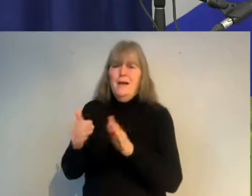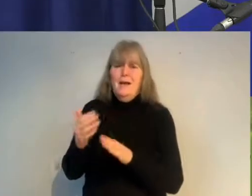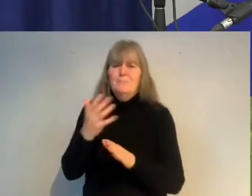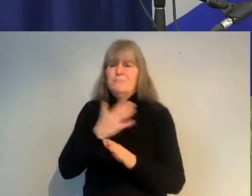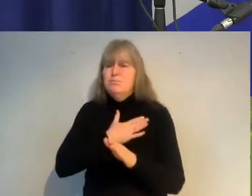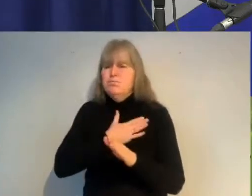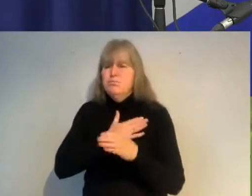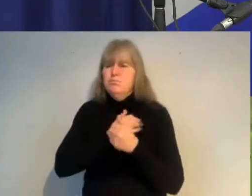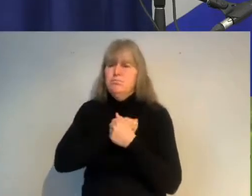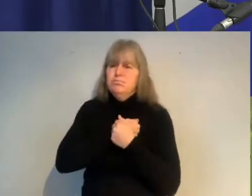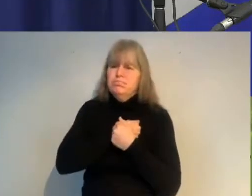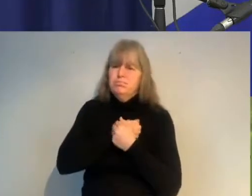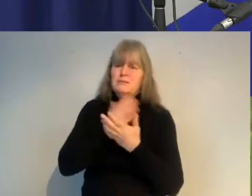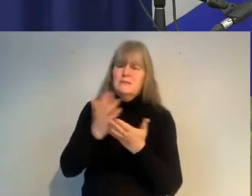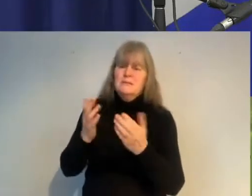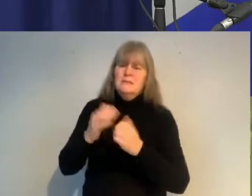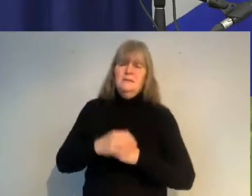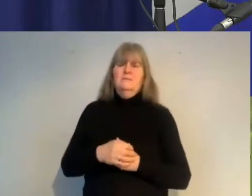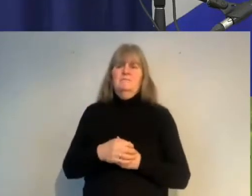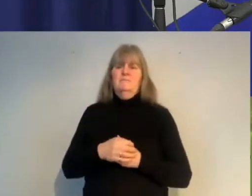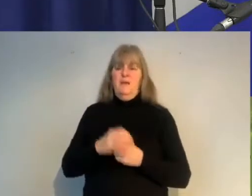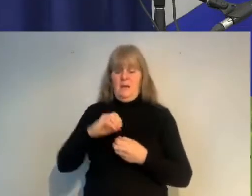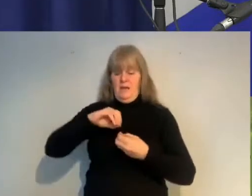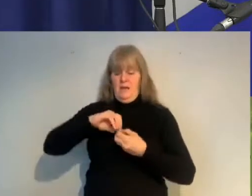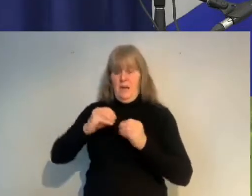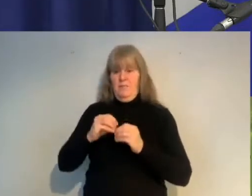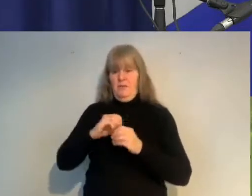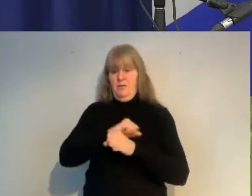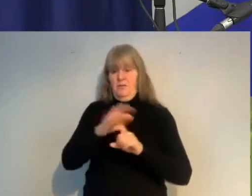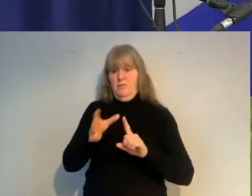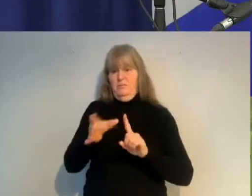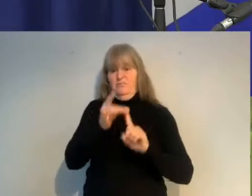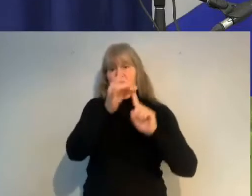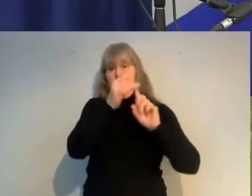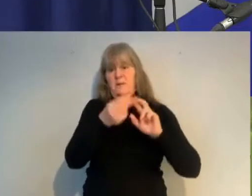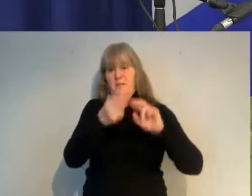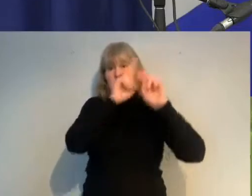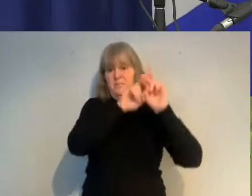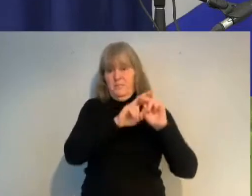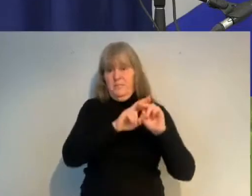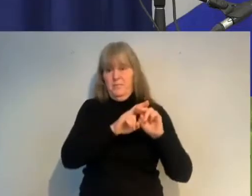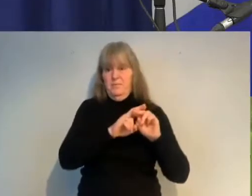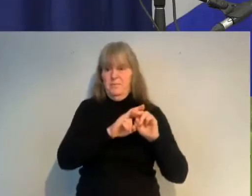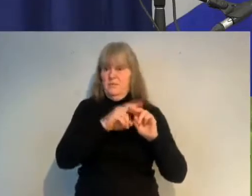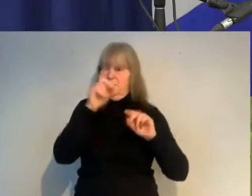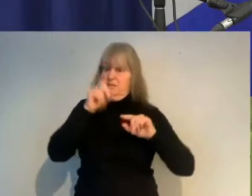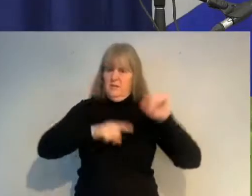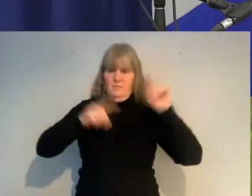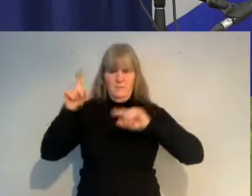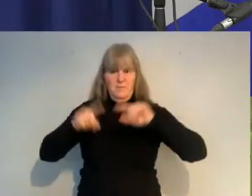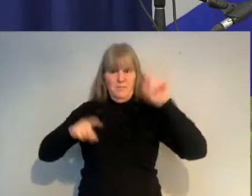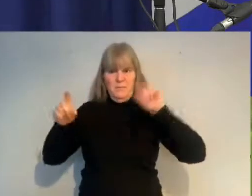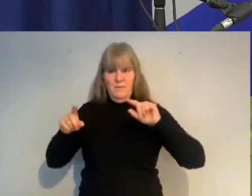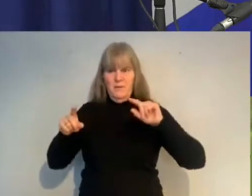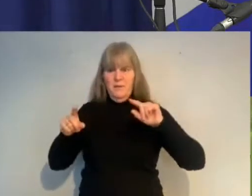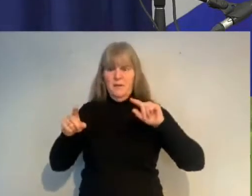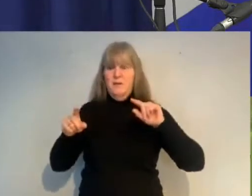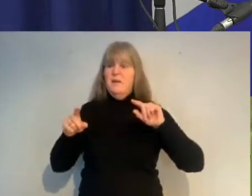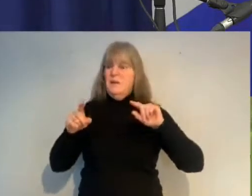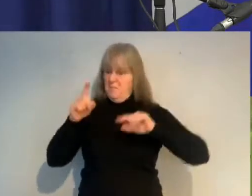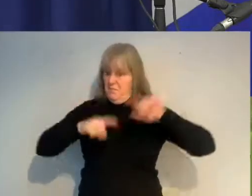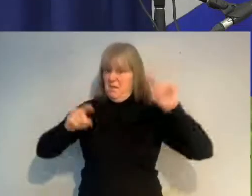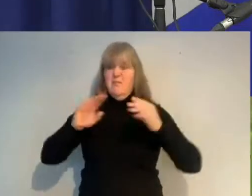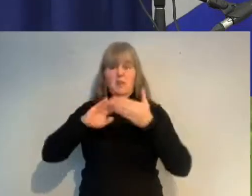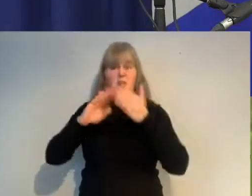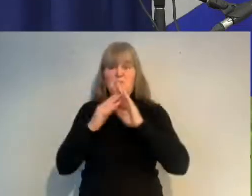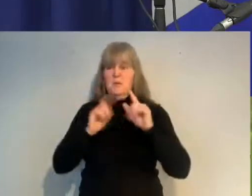We are seeing a rise in case counts, and cases have been diagnosed in many territories throughout the communities throughout the